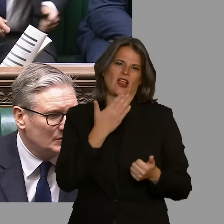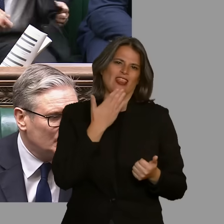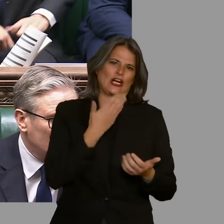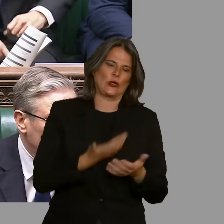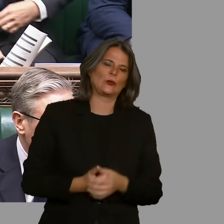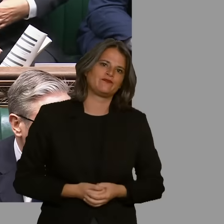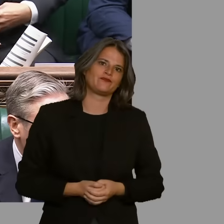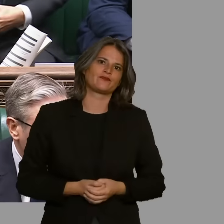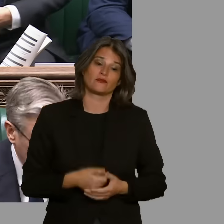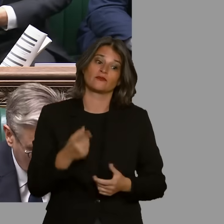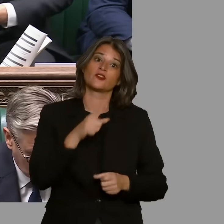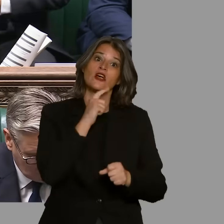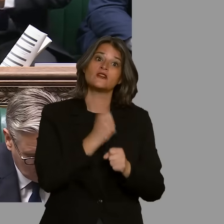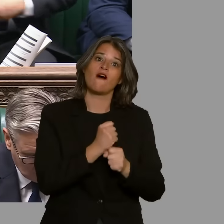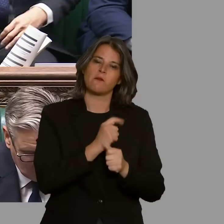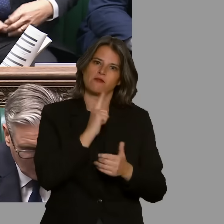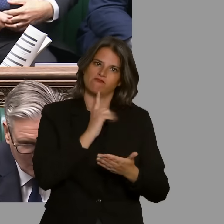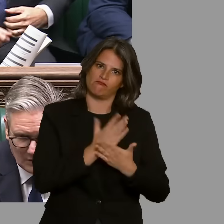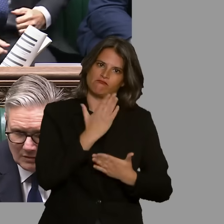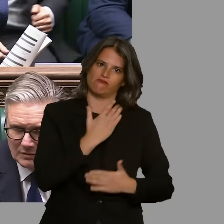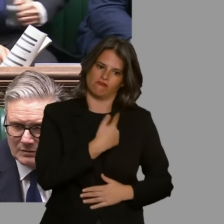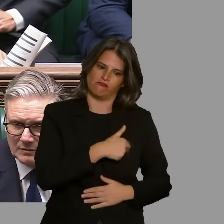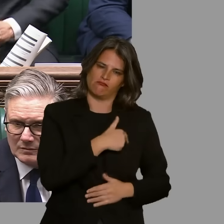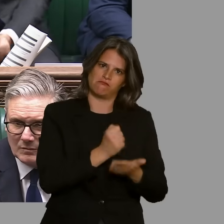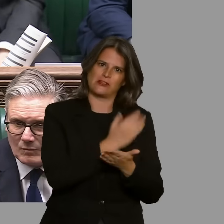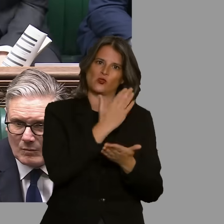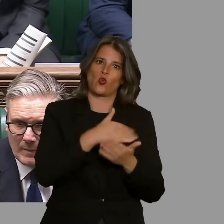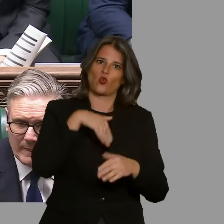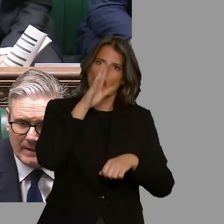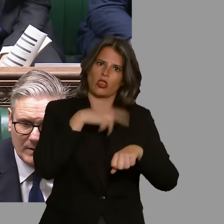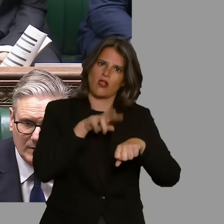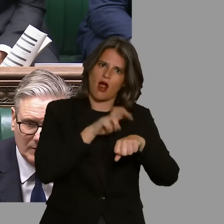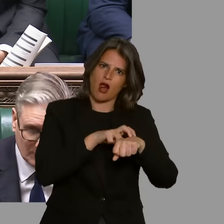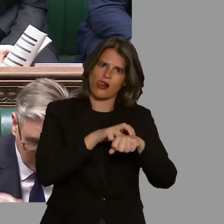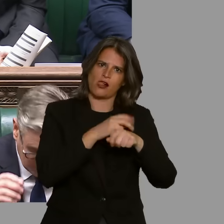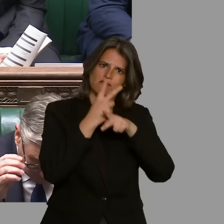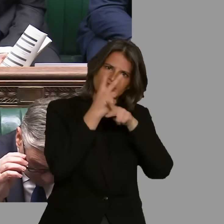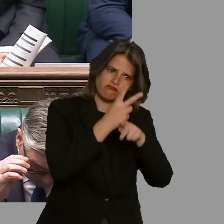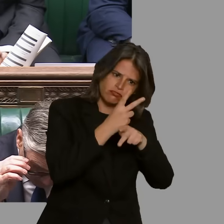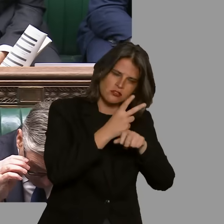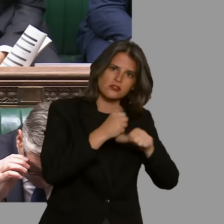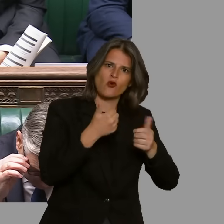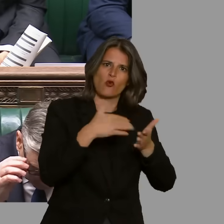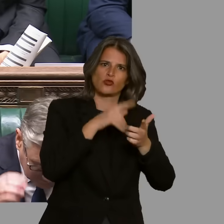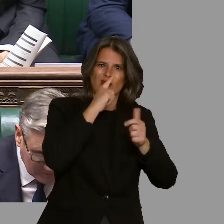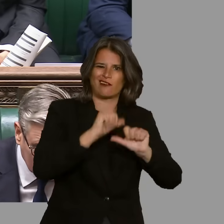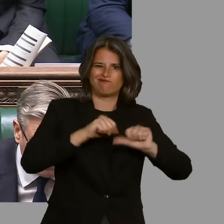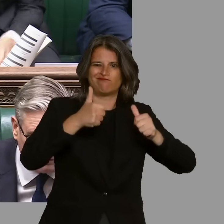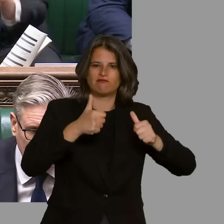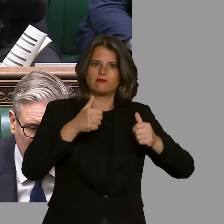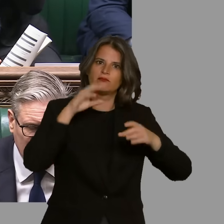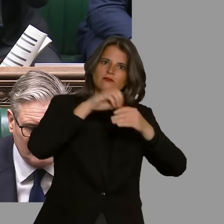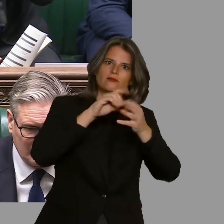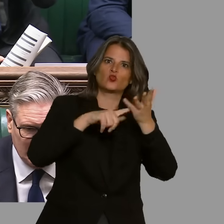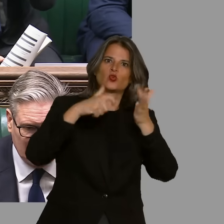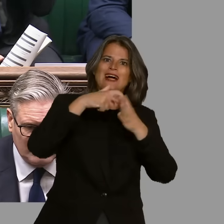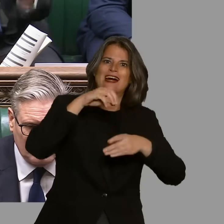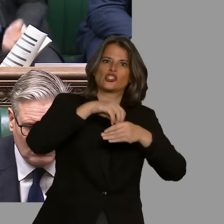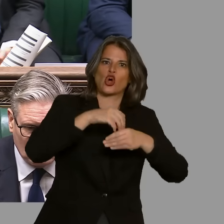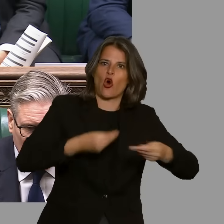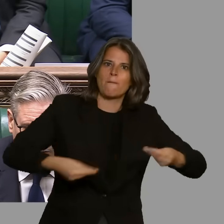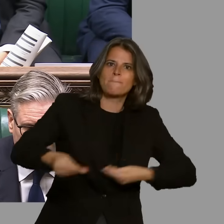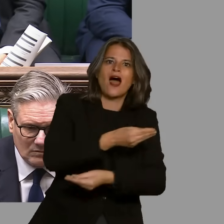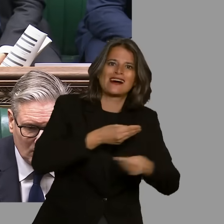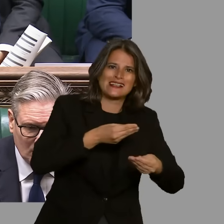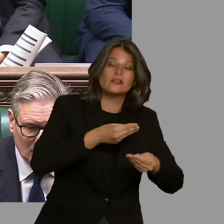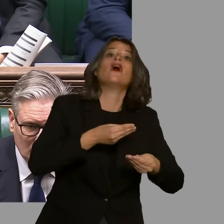good faith. The internal market scheme enables traders to move goods from Great Britain into Northern Ireland tariff-free, and since May with